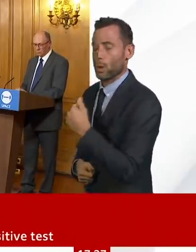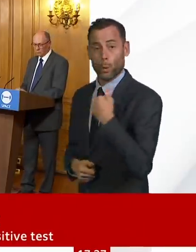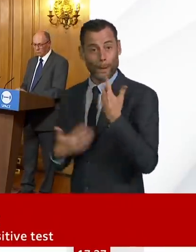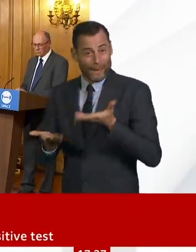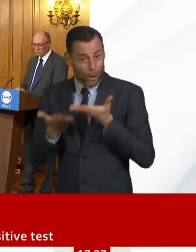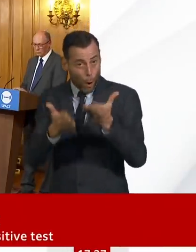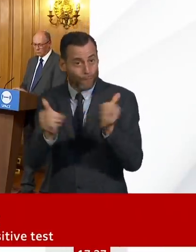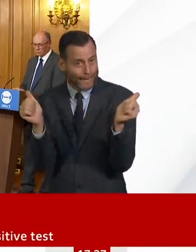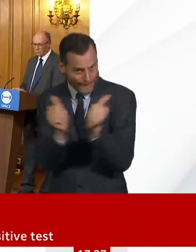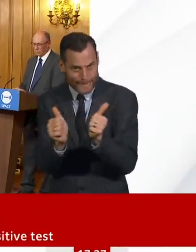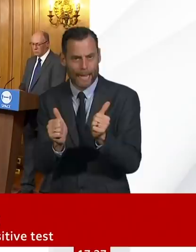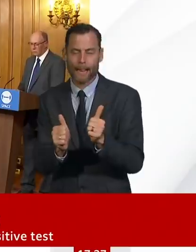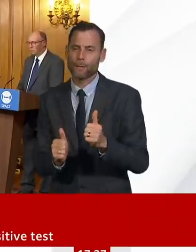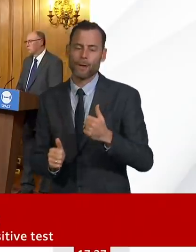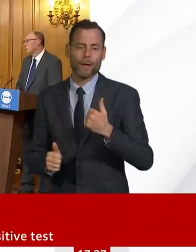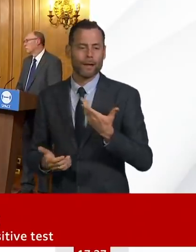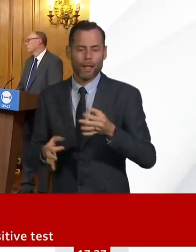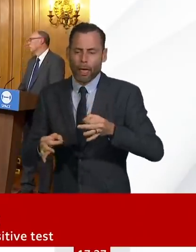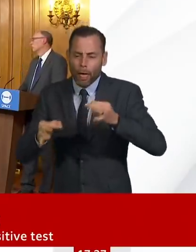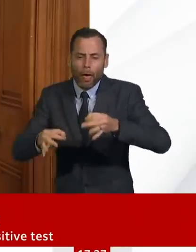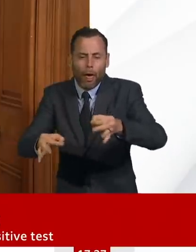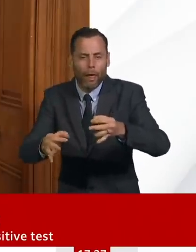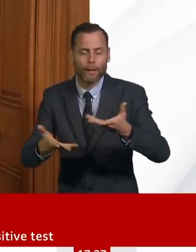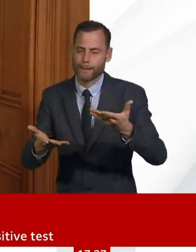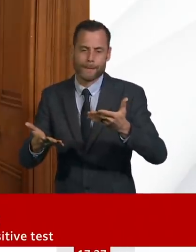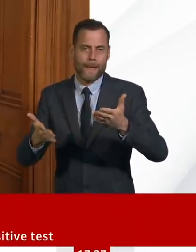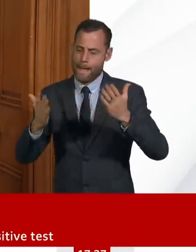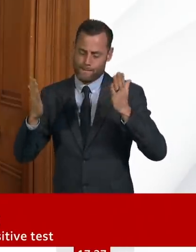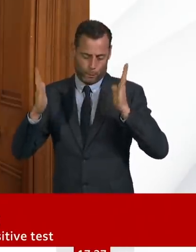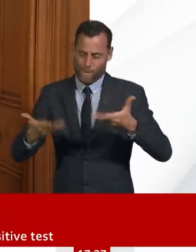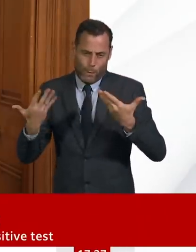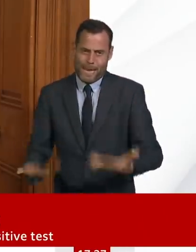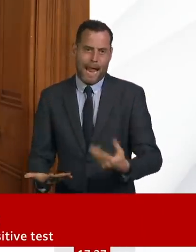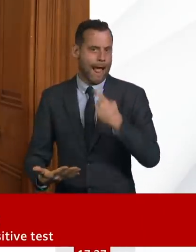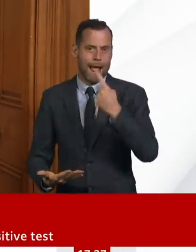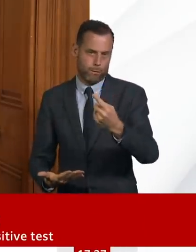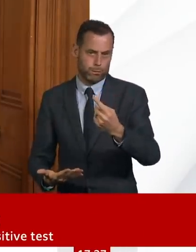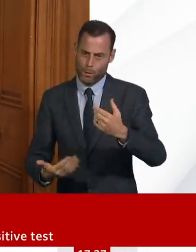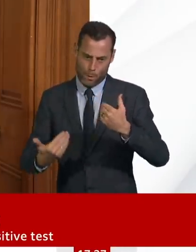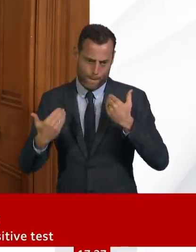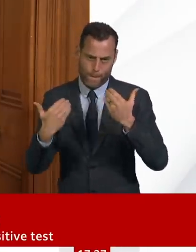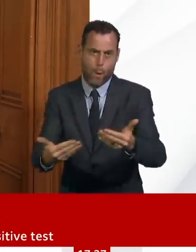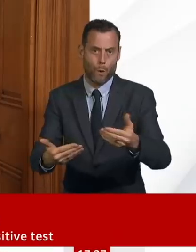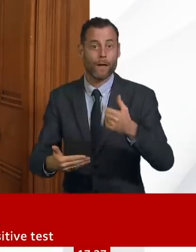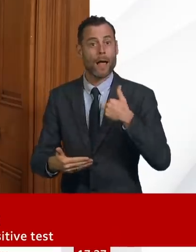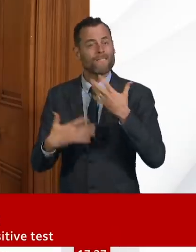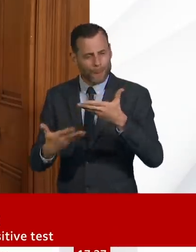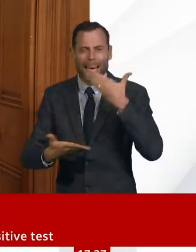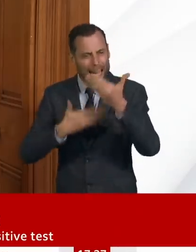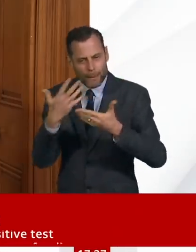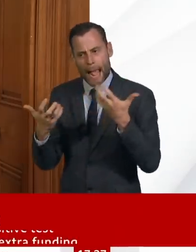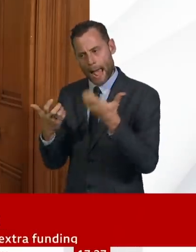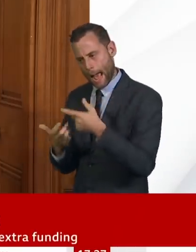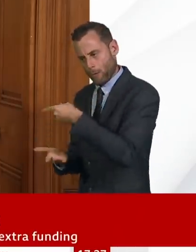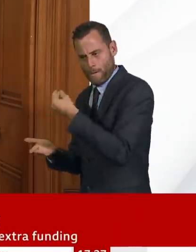take action just because of the urgency of the situation. I've described some of the funds that are already on